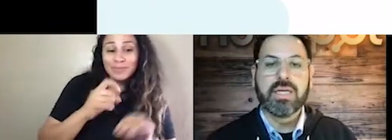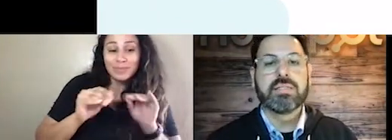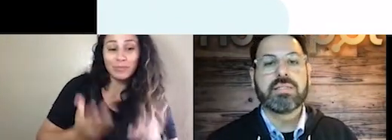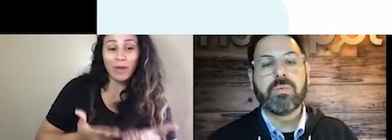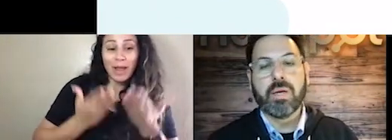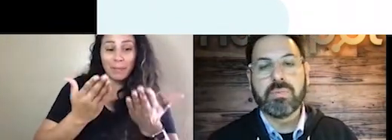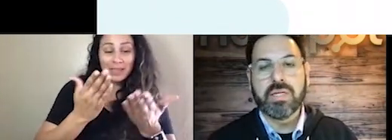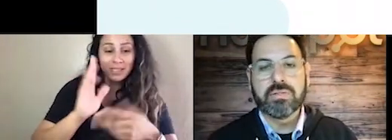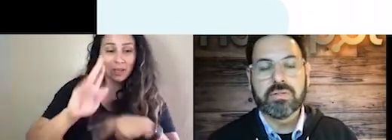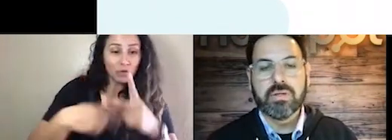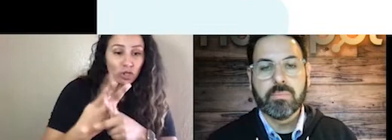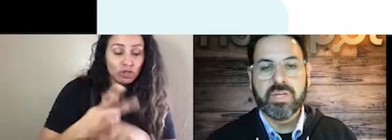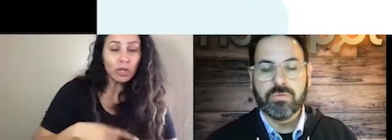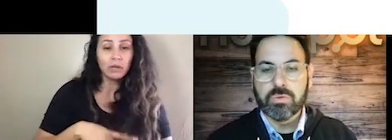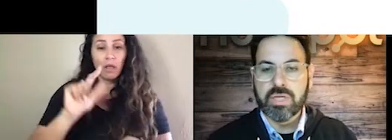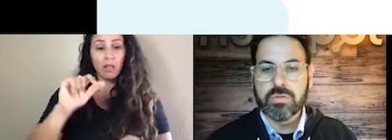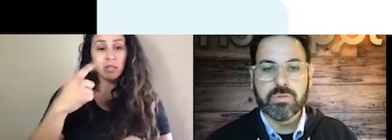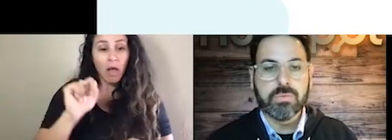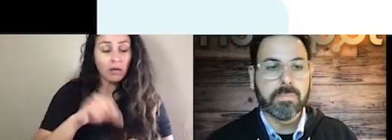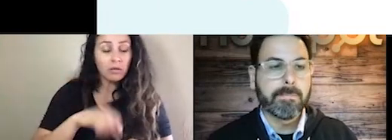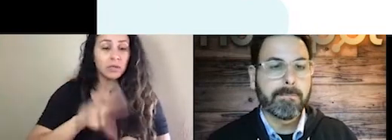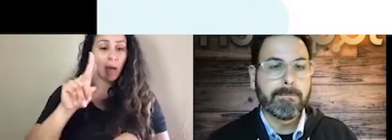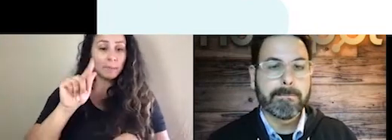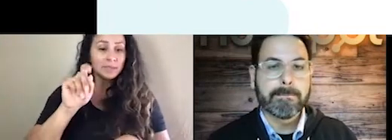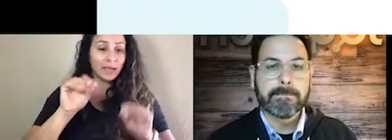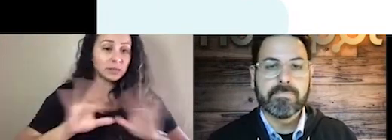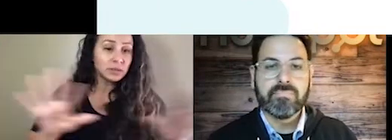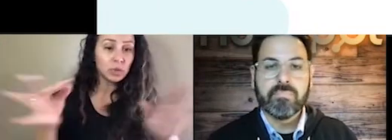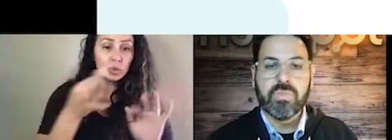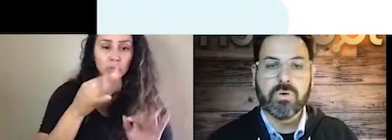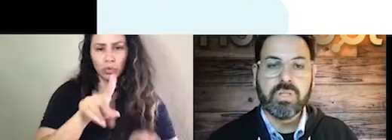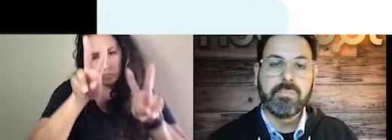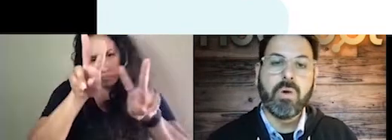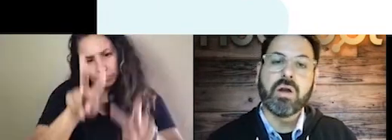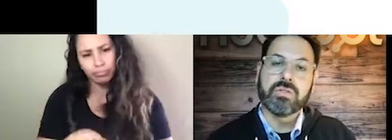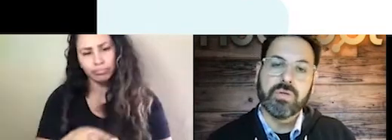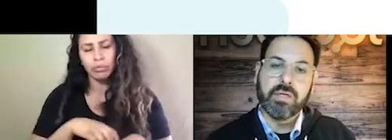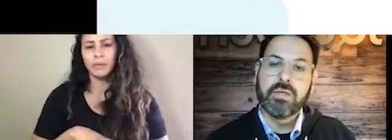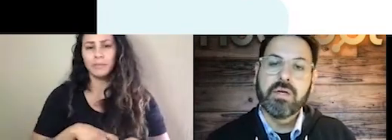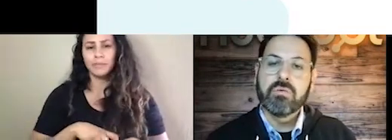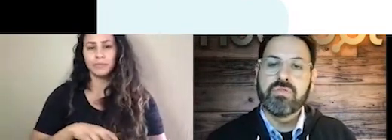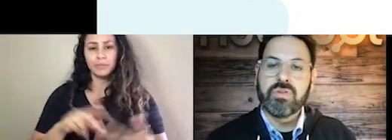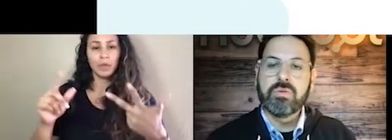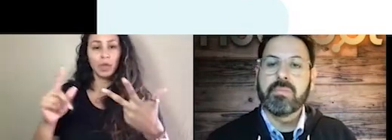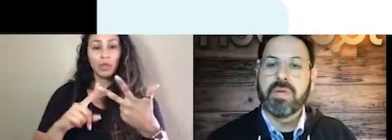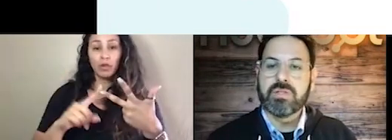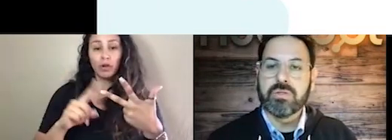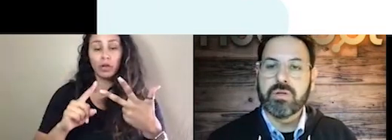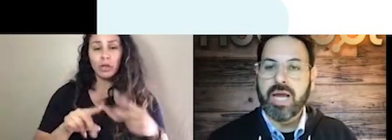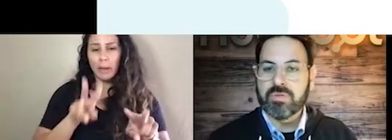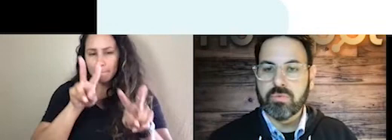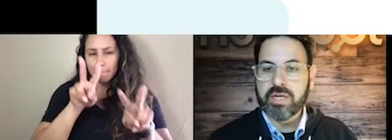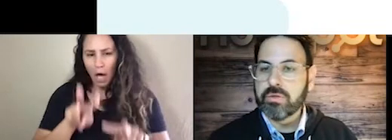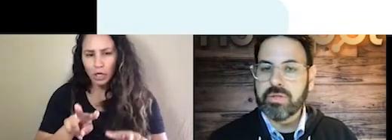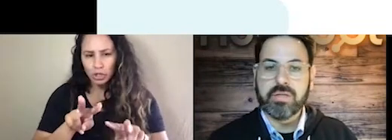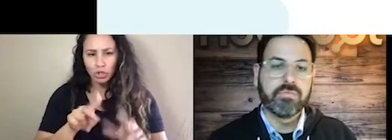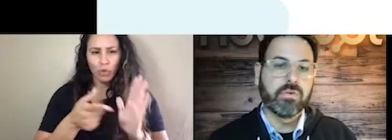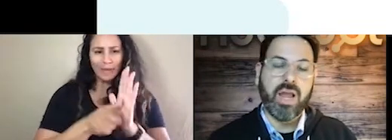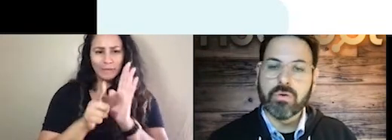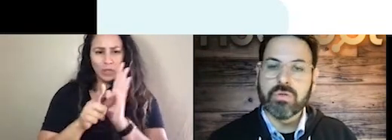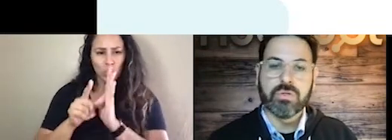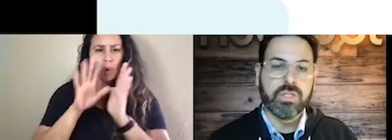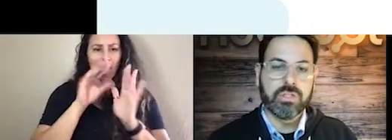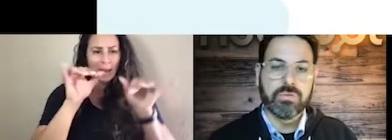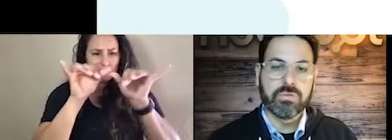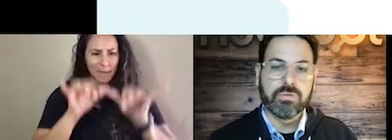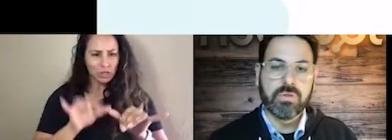log, see what updates are being rolled out soon. Thirdly, monitoring. Review and measure your apps regularly for